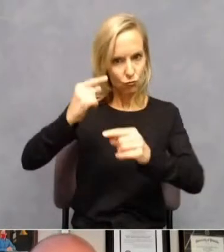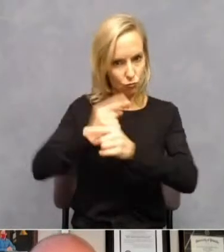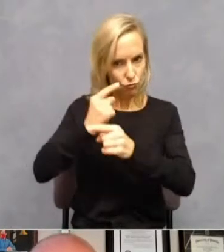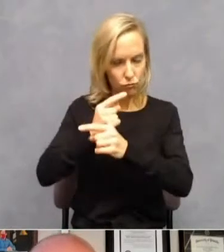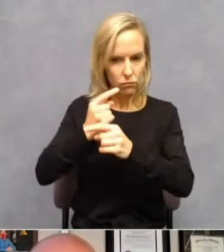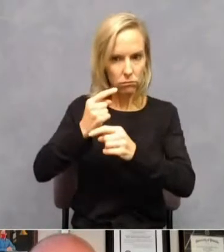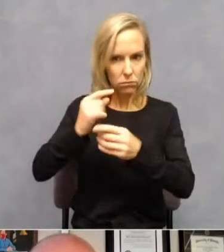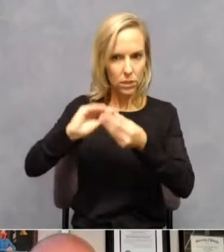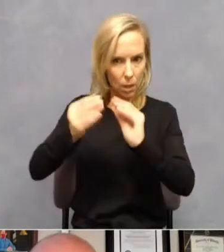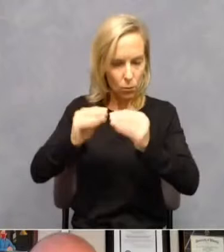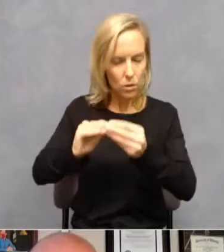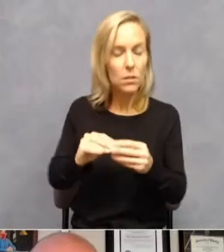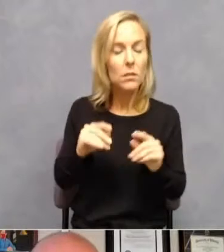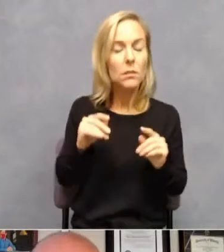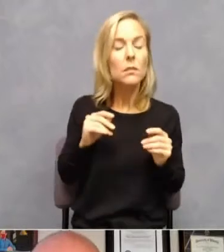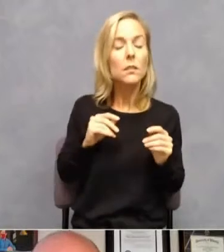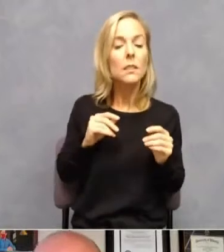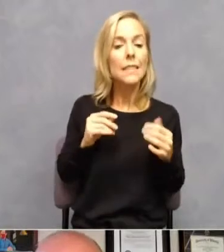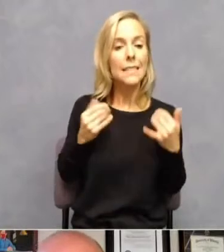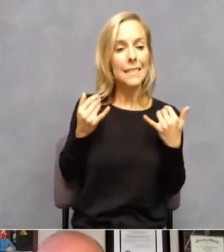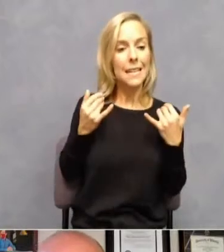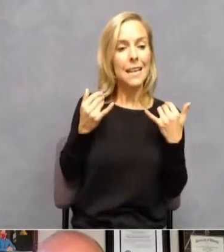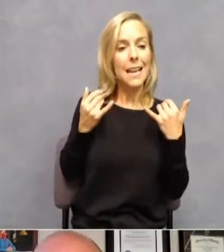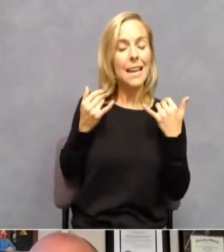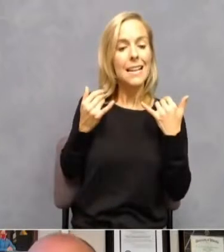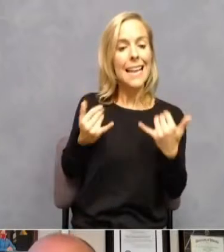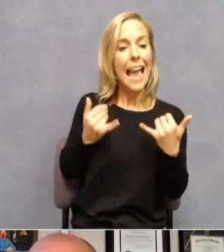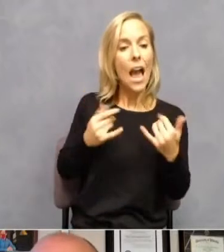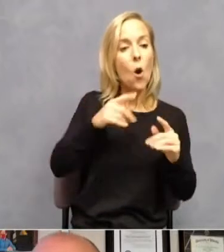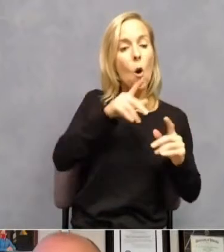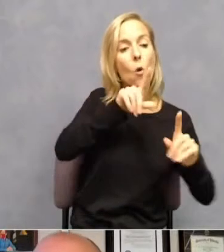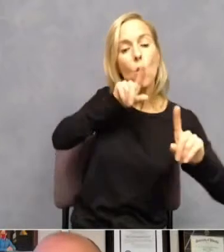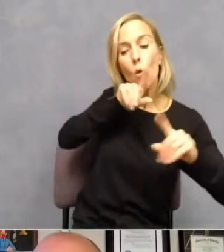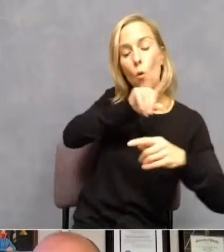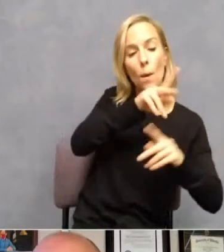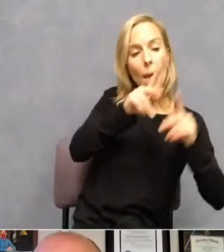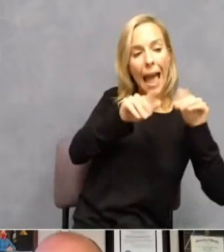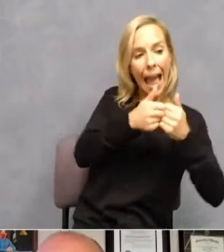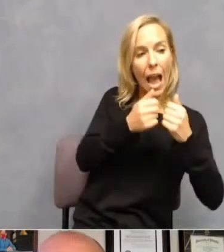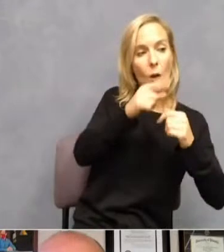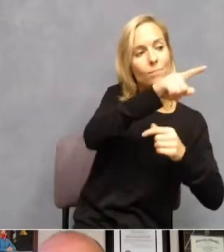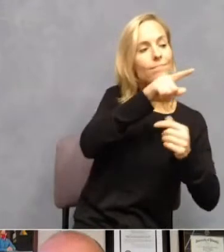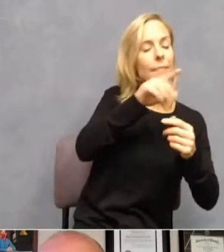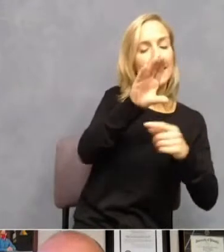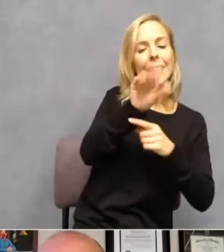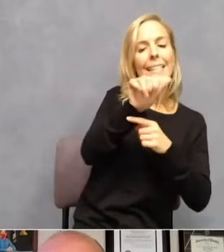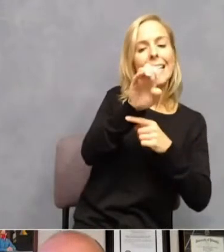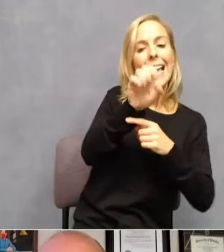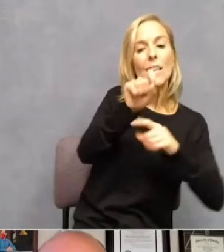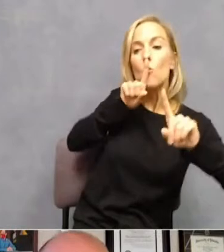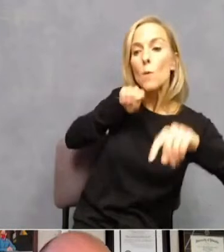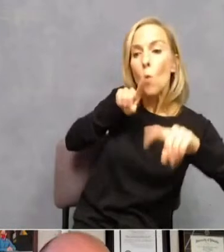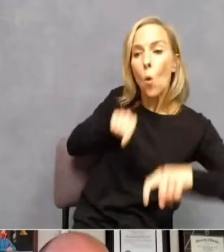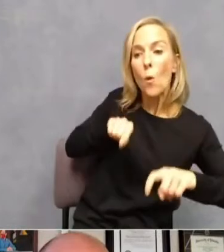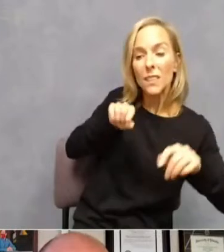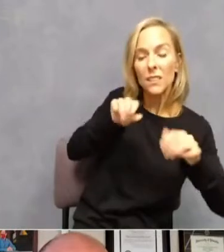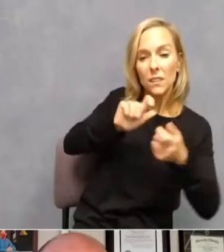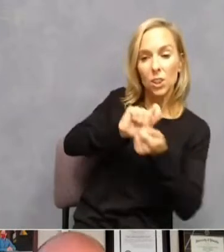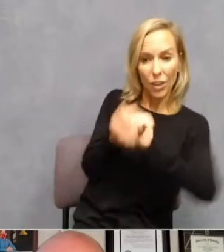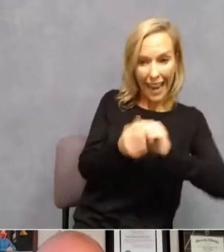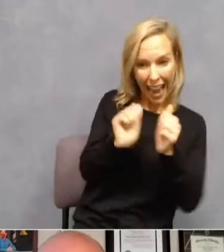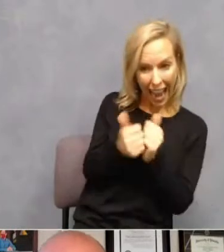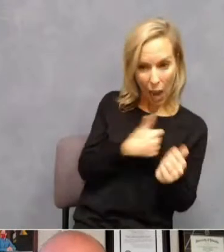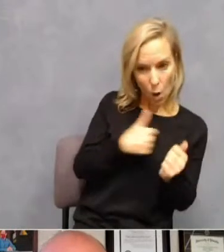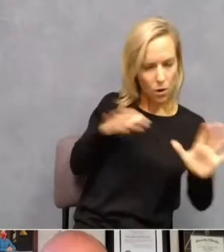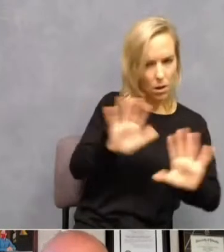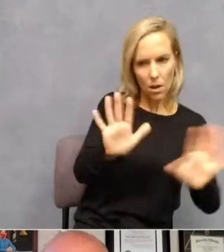not change the way that cases are reported on the daily report. Again, cases are not the same as test results. The cases